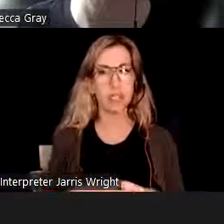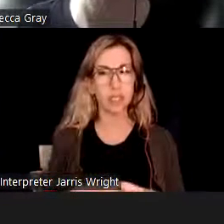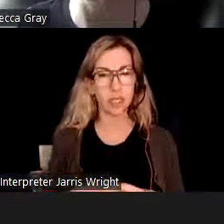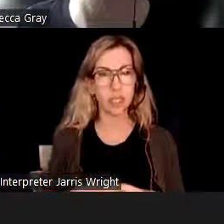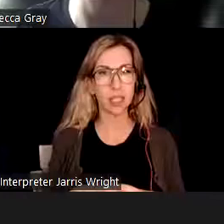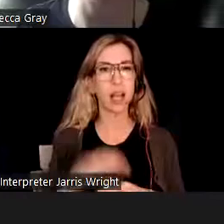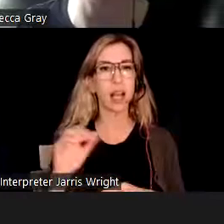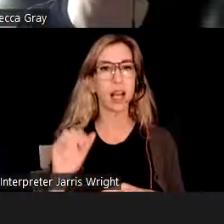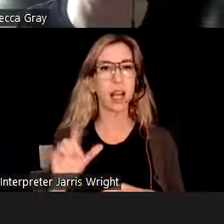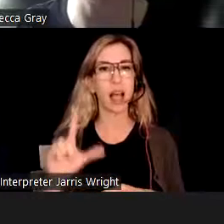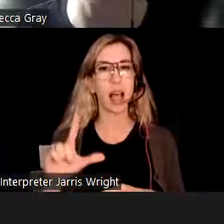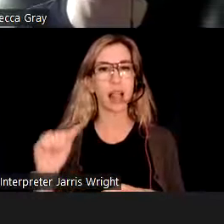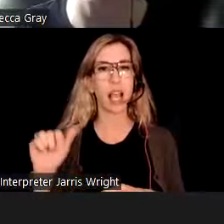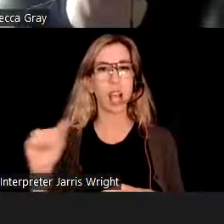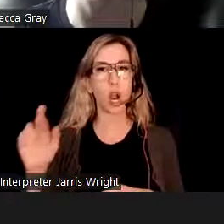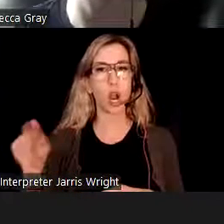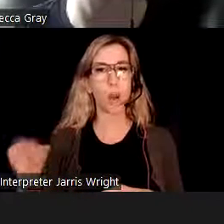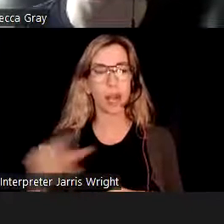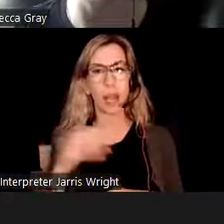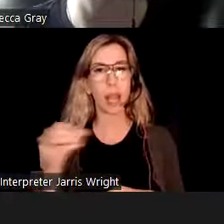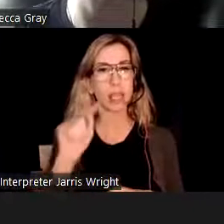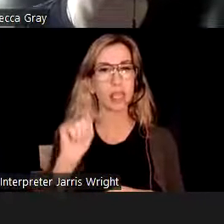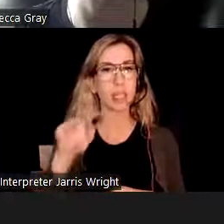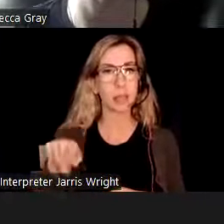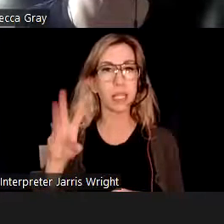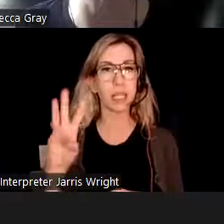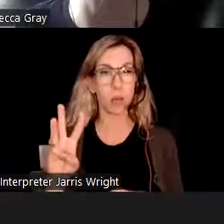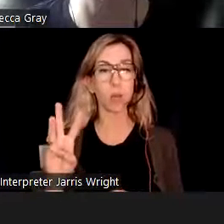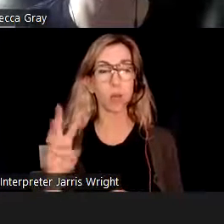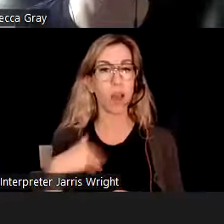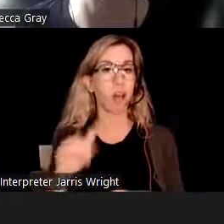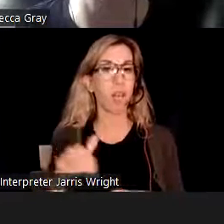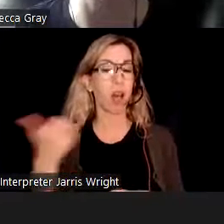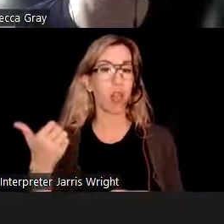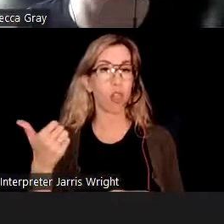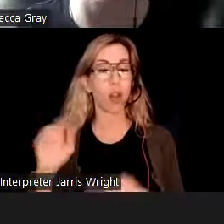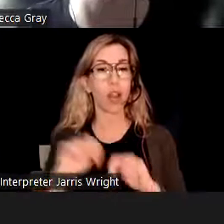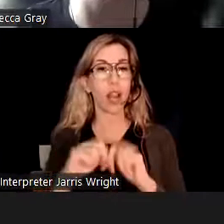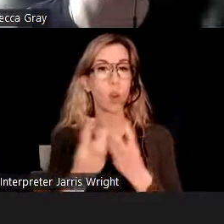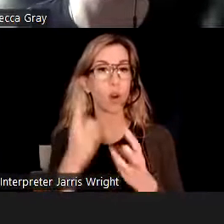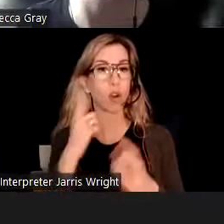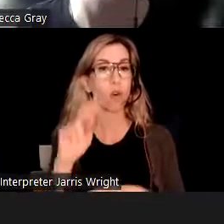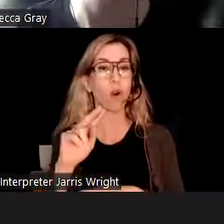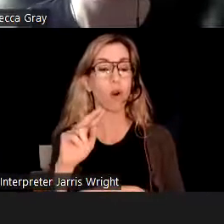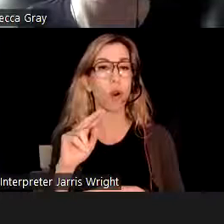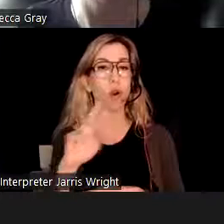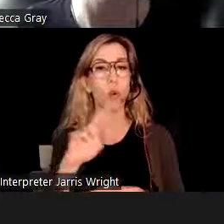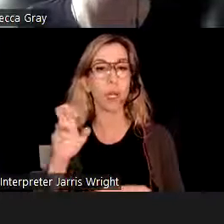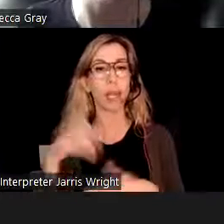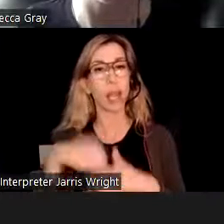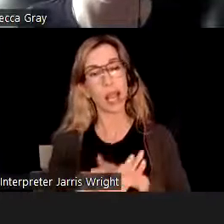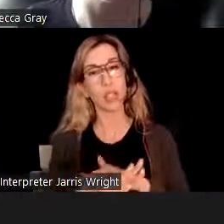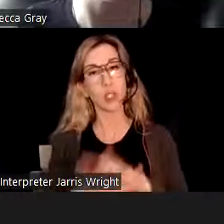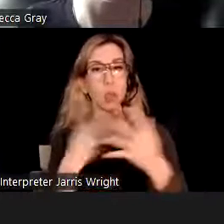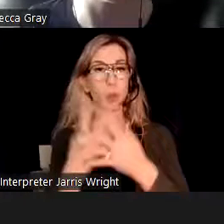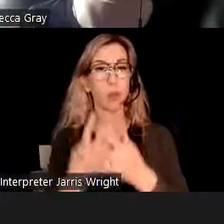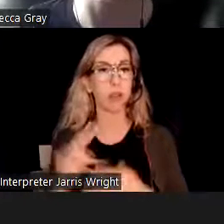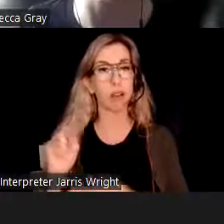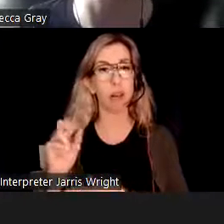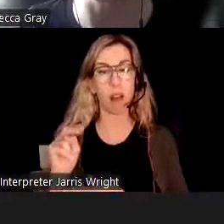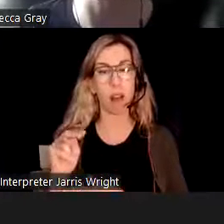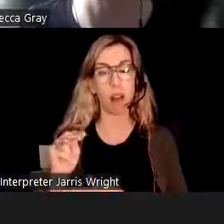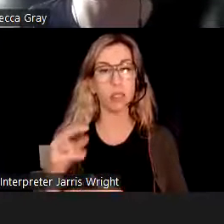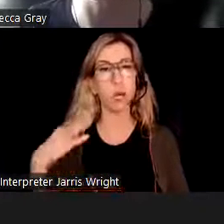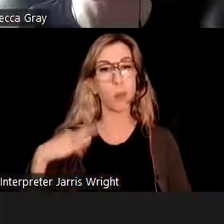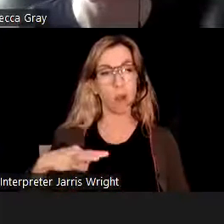LARRP and TPW or other networks for reentry prison nonprofits. These are more areas where we